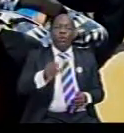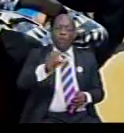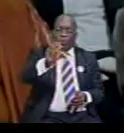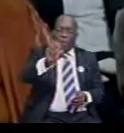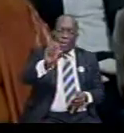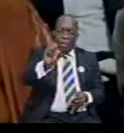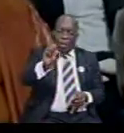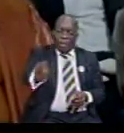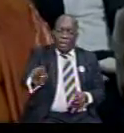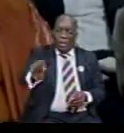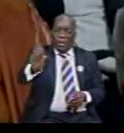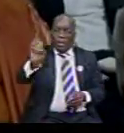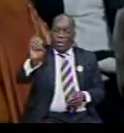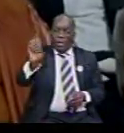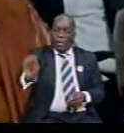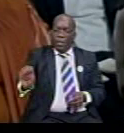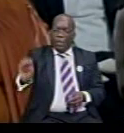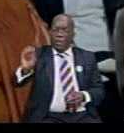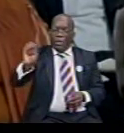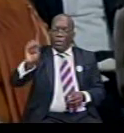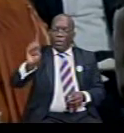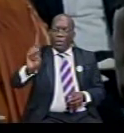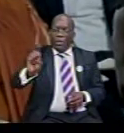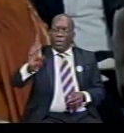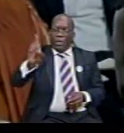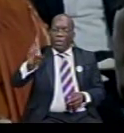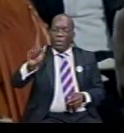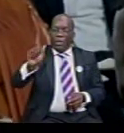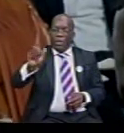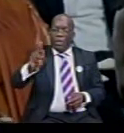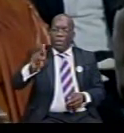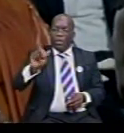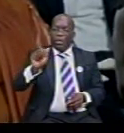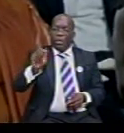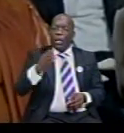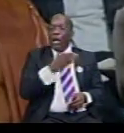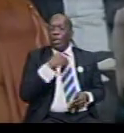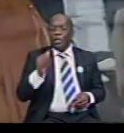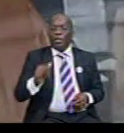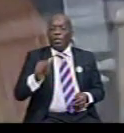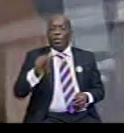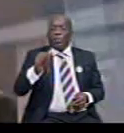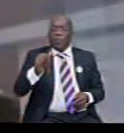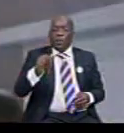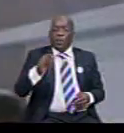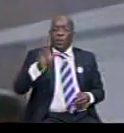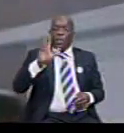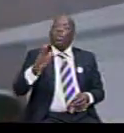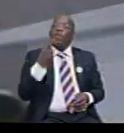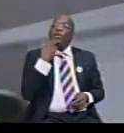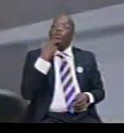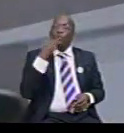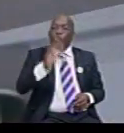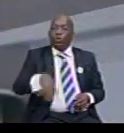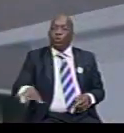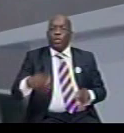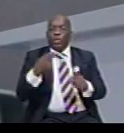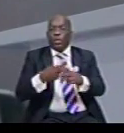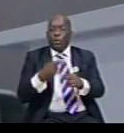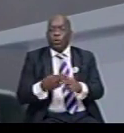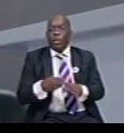Meshach, and Abednego. Now, what do we do in the last time? That is, in